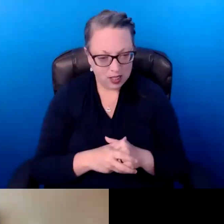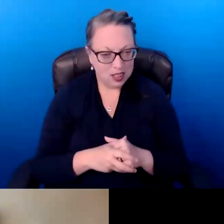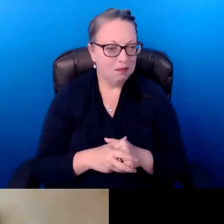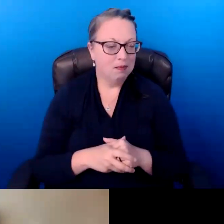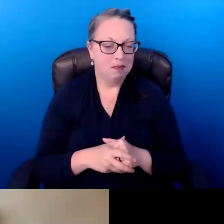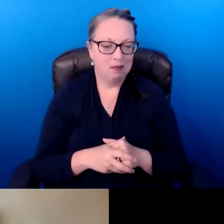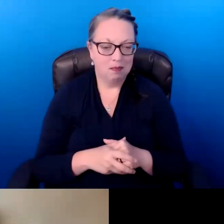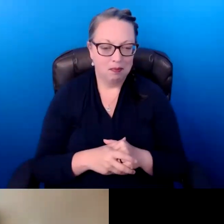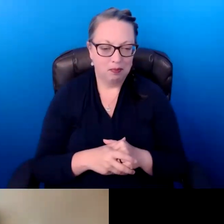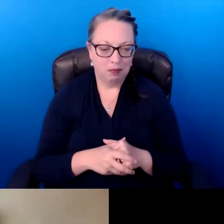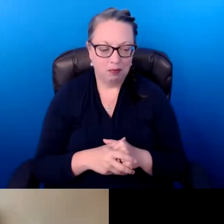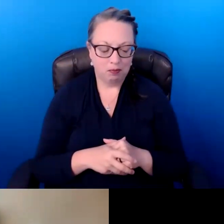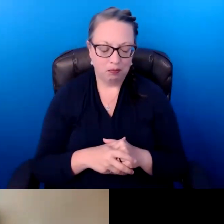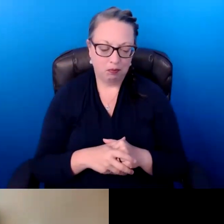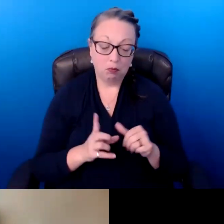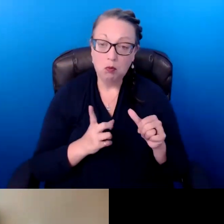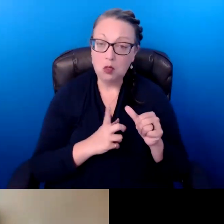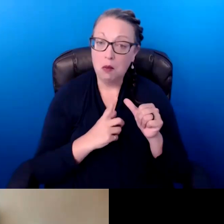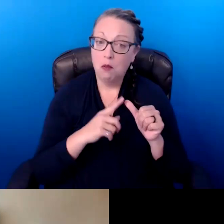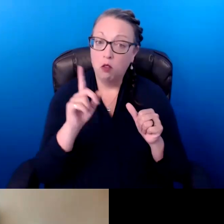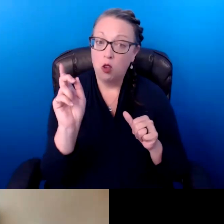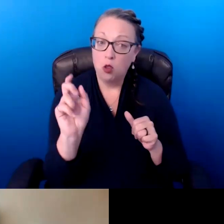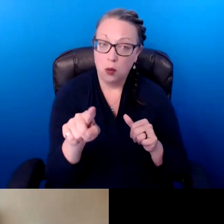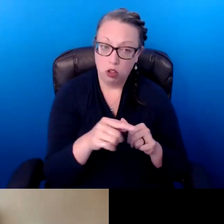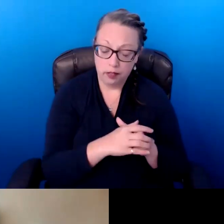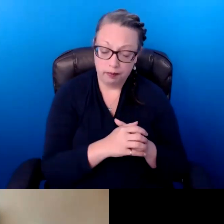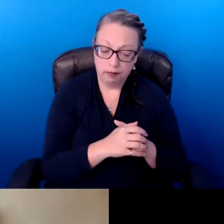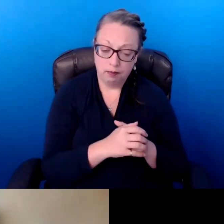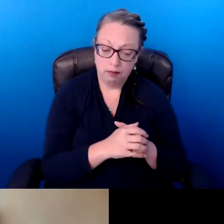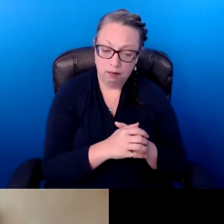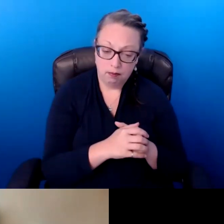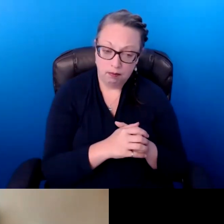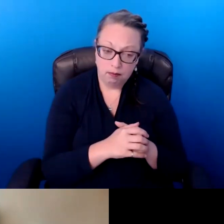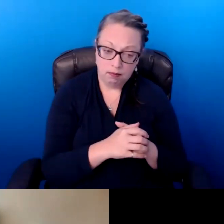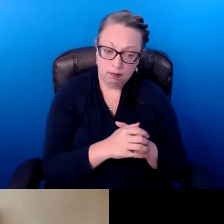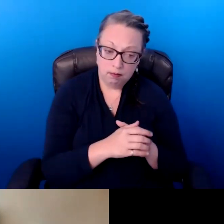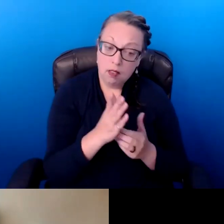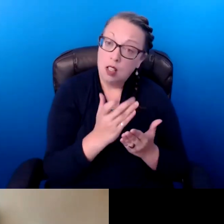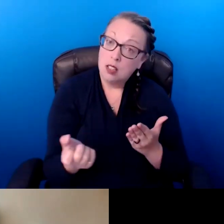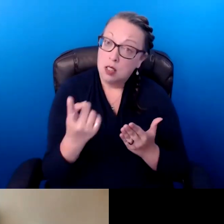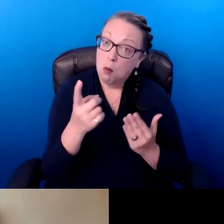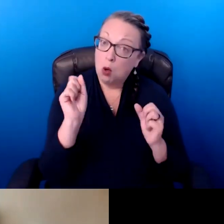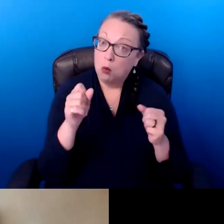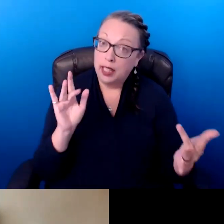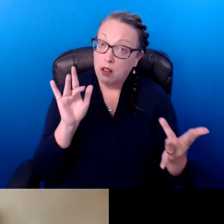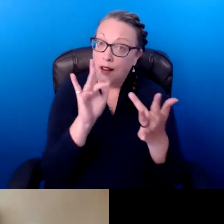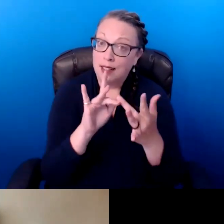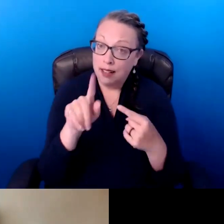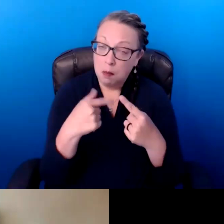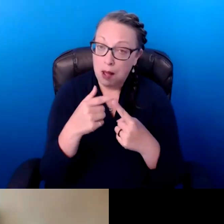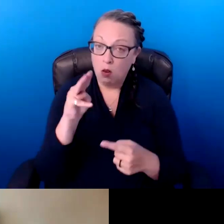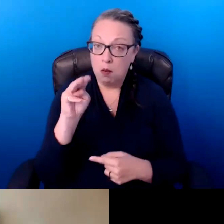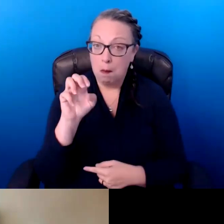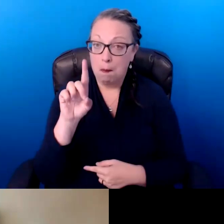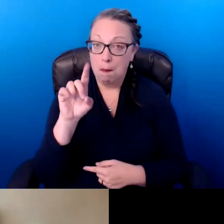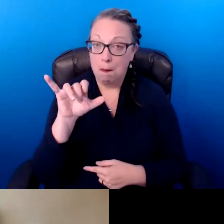in. The first question we got is there someone we can reach out to about Medicare in our state